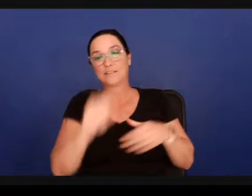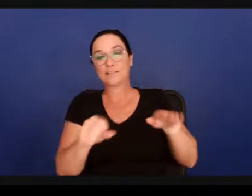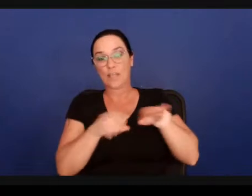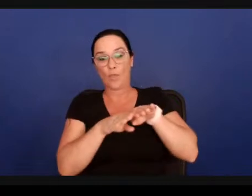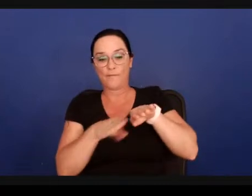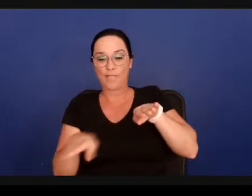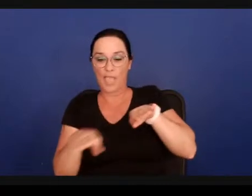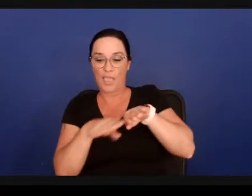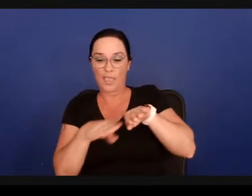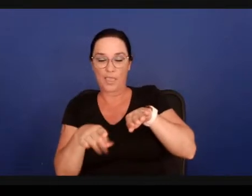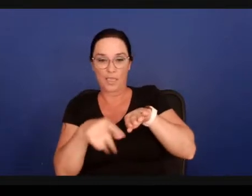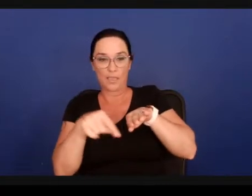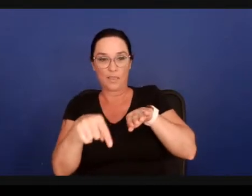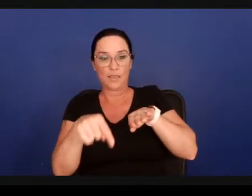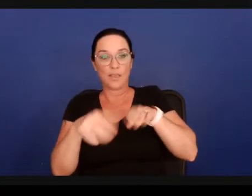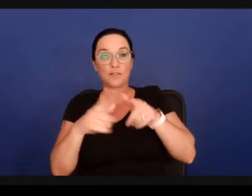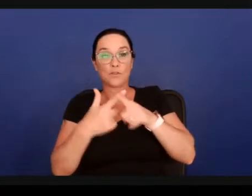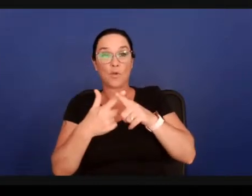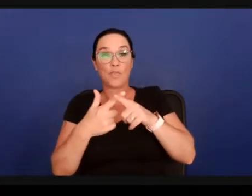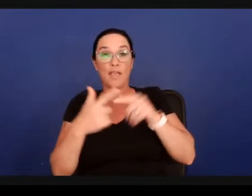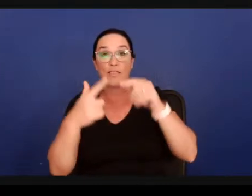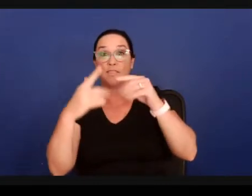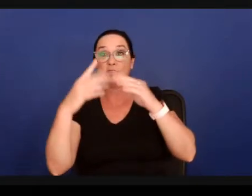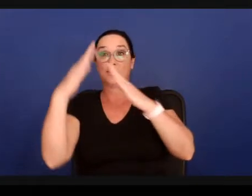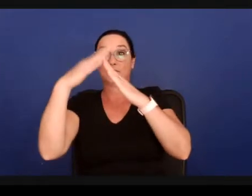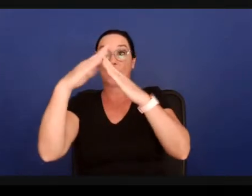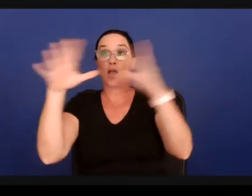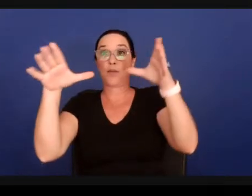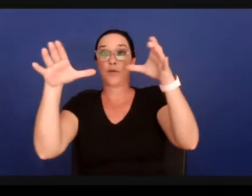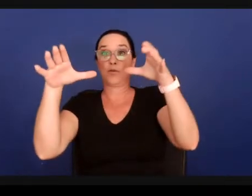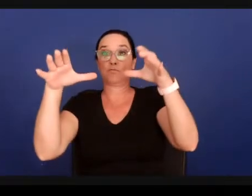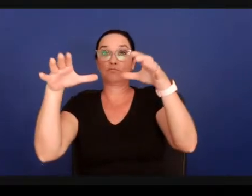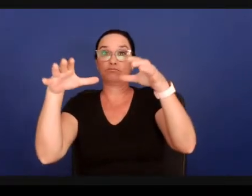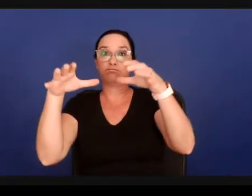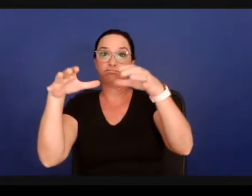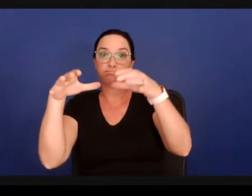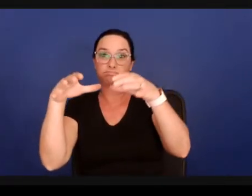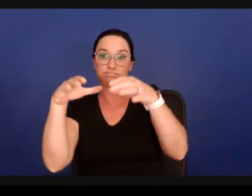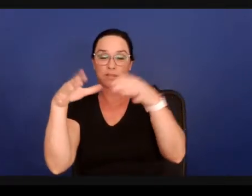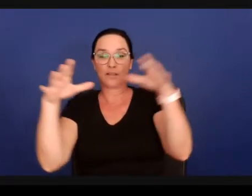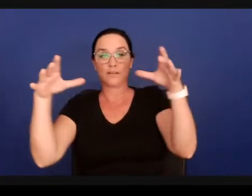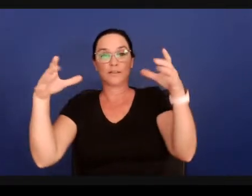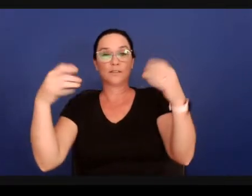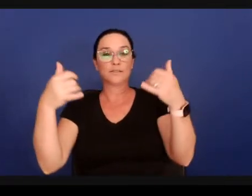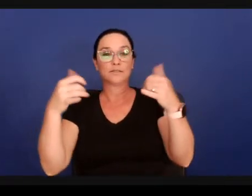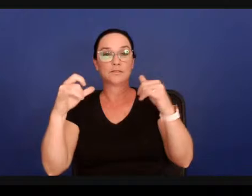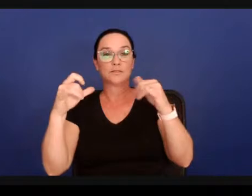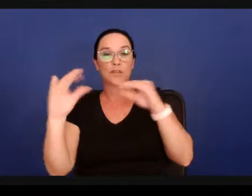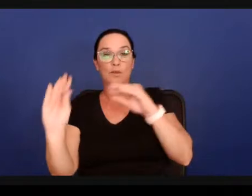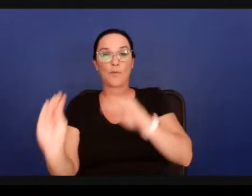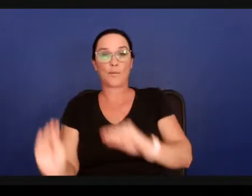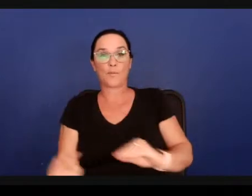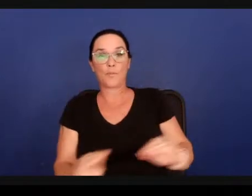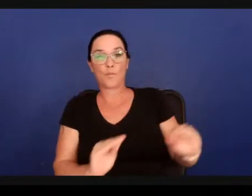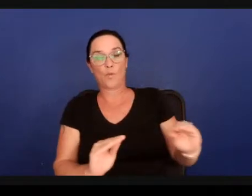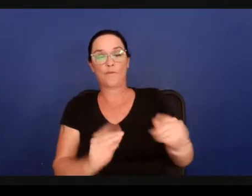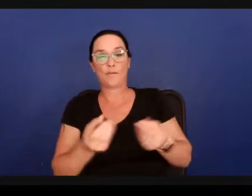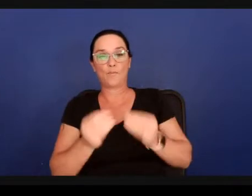apart. So that allows the top to then deflate and sag and contract while still moving to the south.